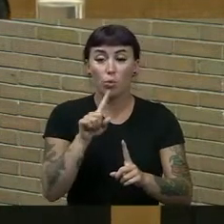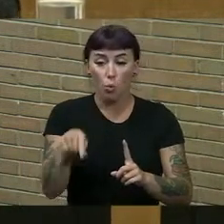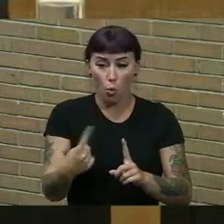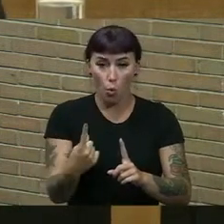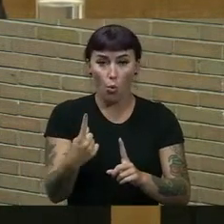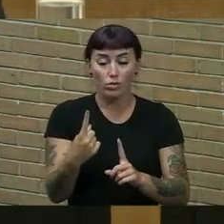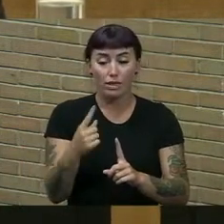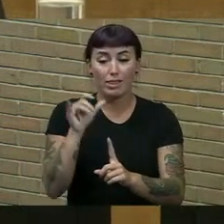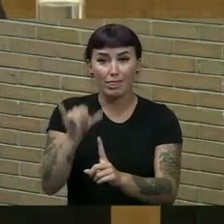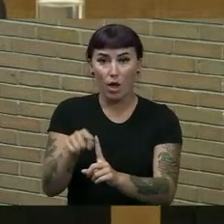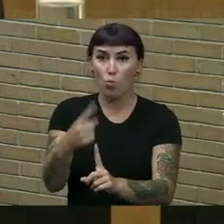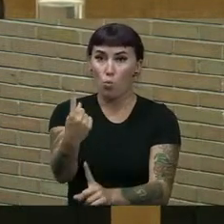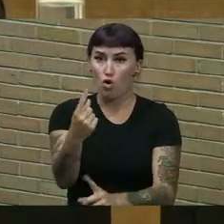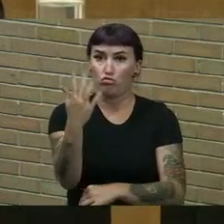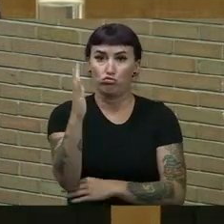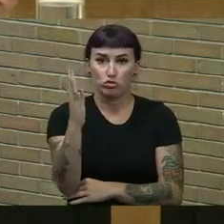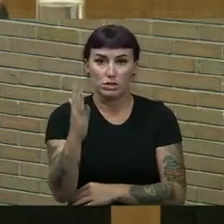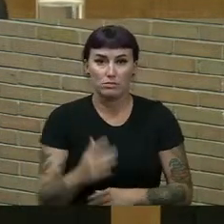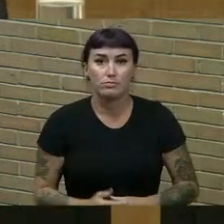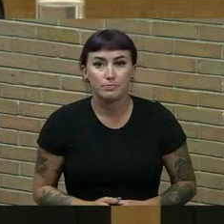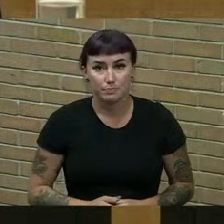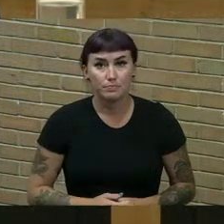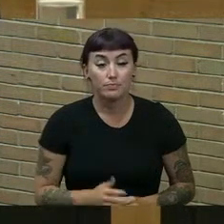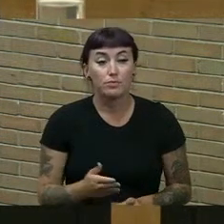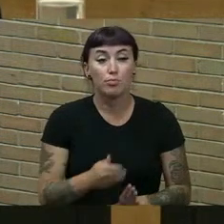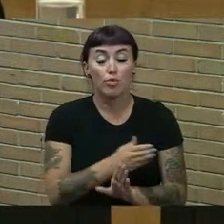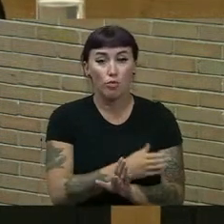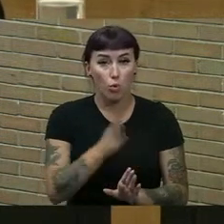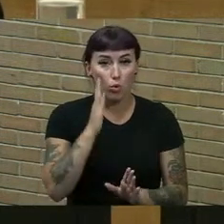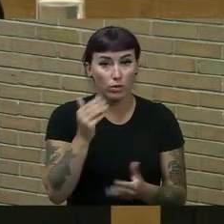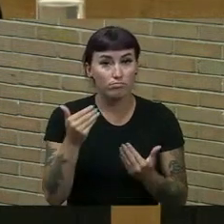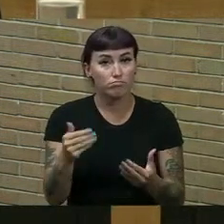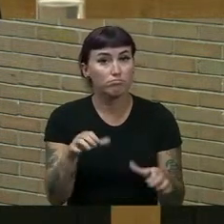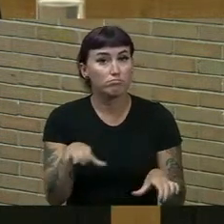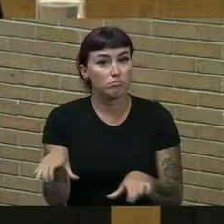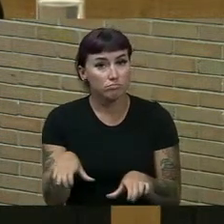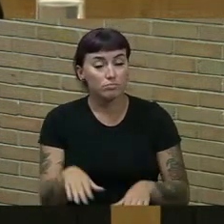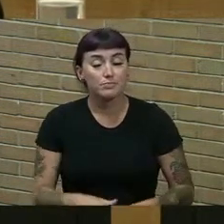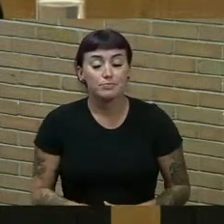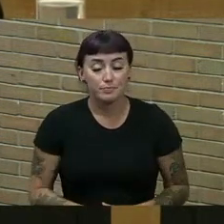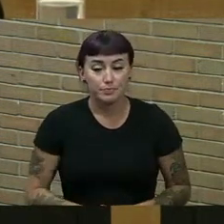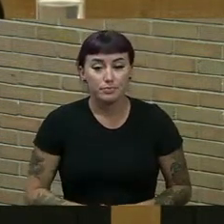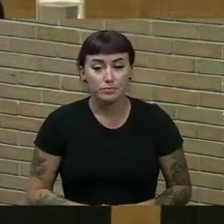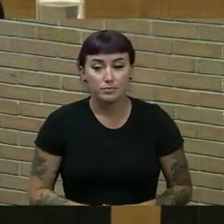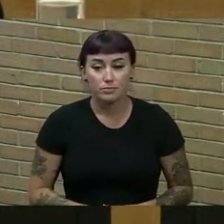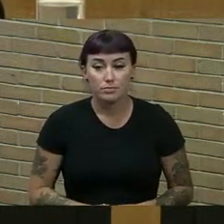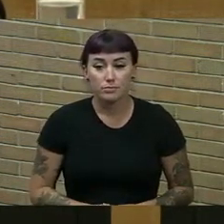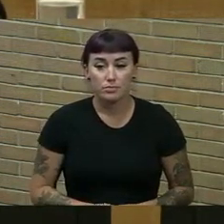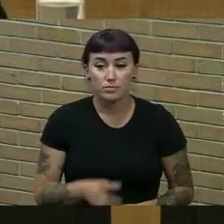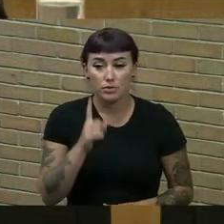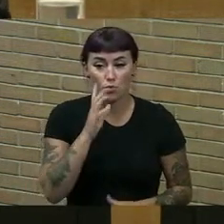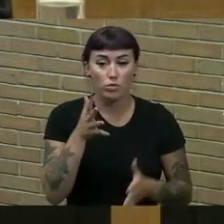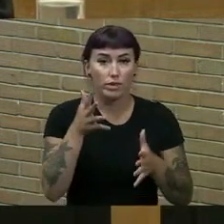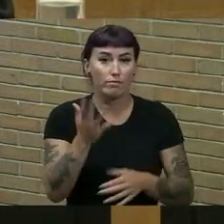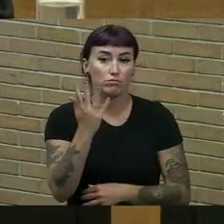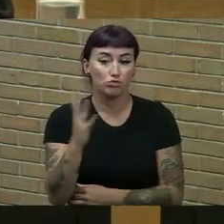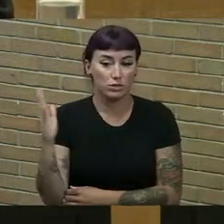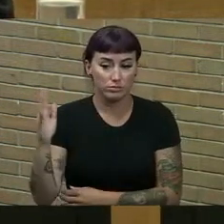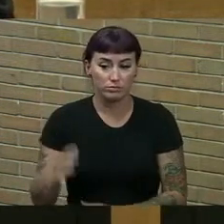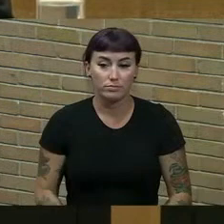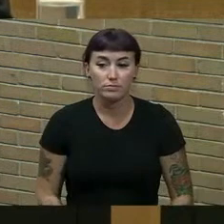only with respect to that tree before we take action one way or the other on the remaining trees.